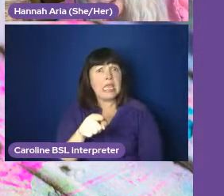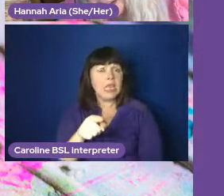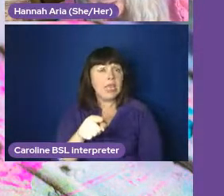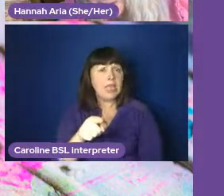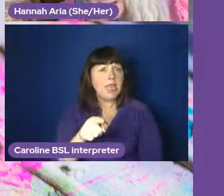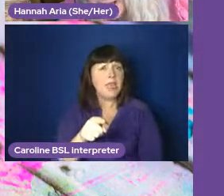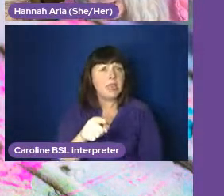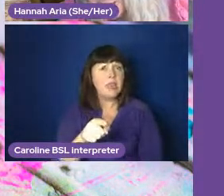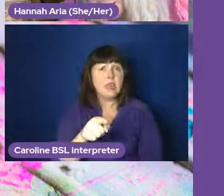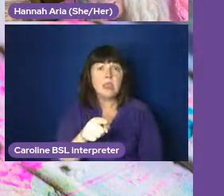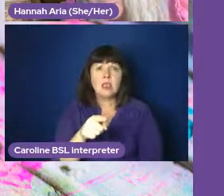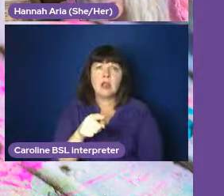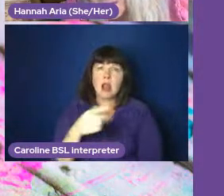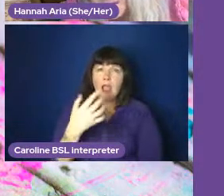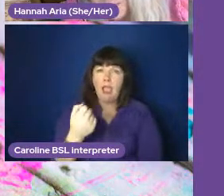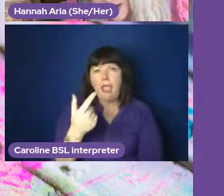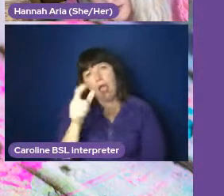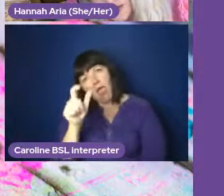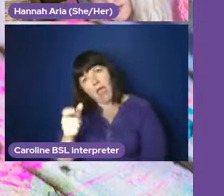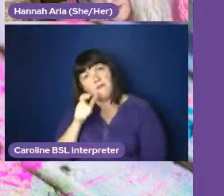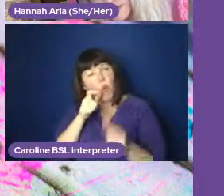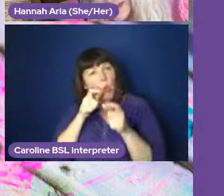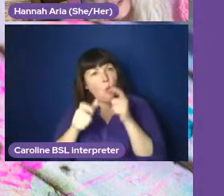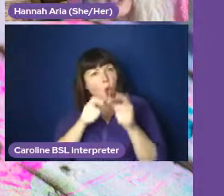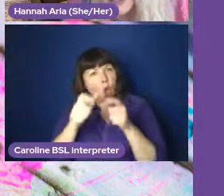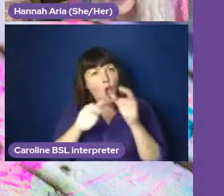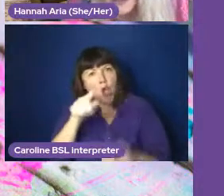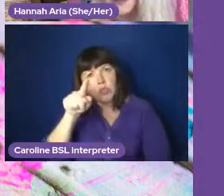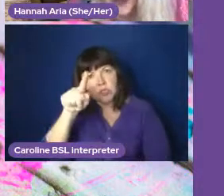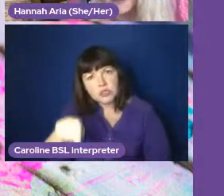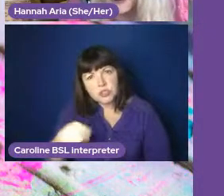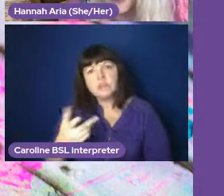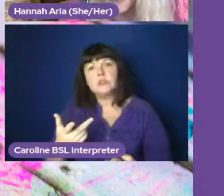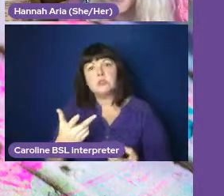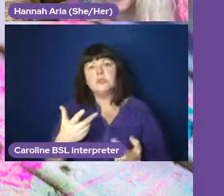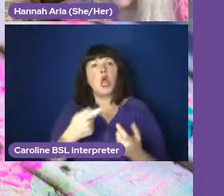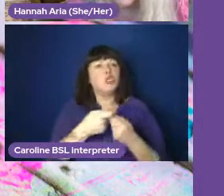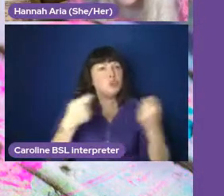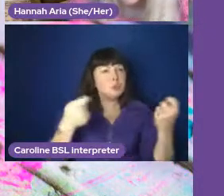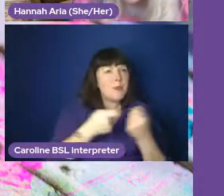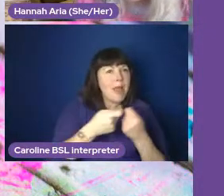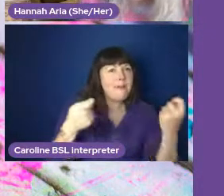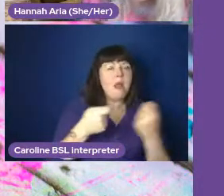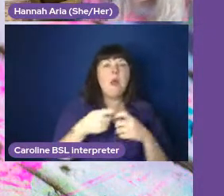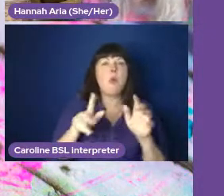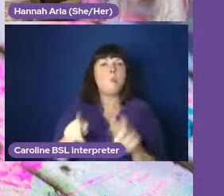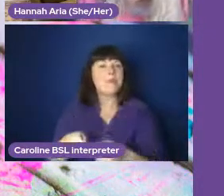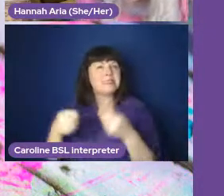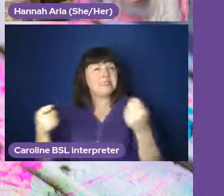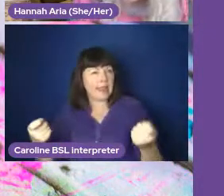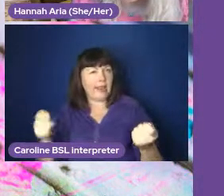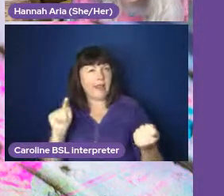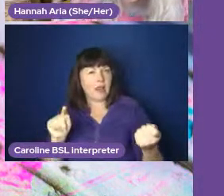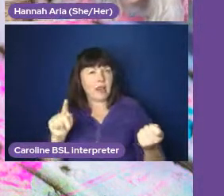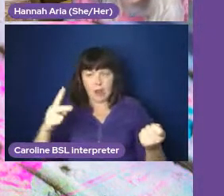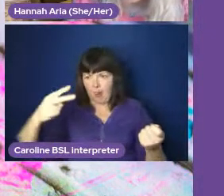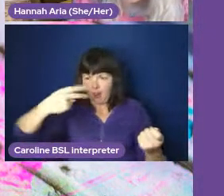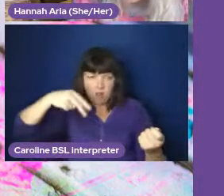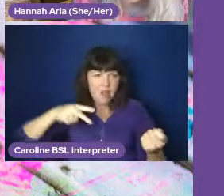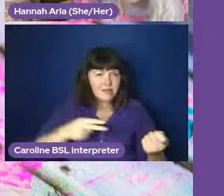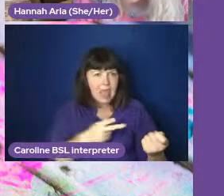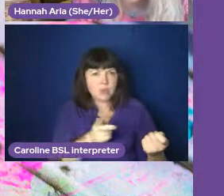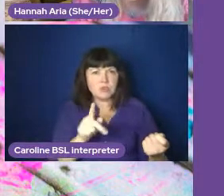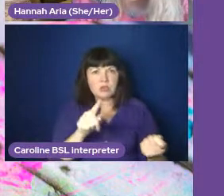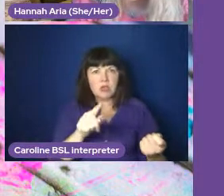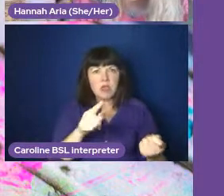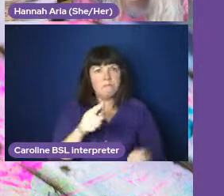all of these lovely words. I think she's mainly used sort of magazines and newspaper. But I like the fact that she hasn't actually